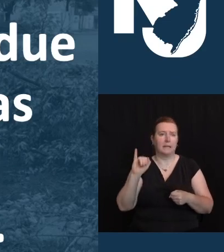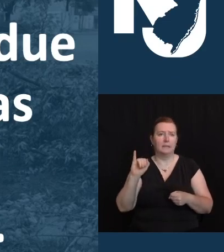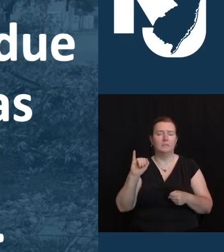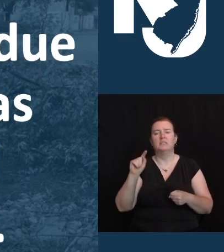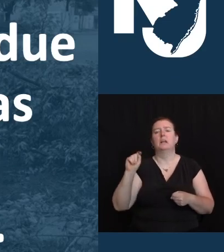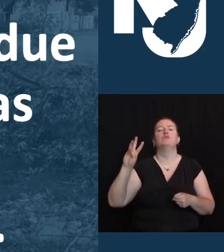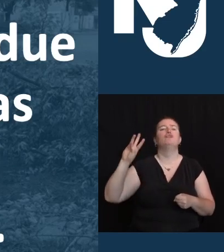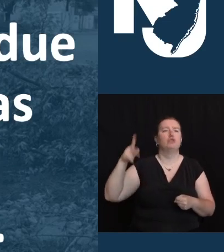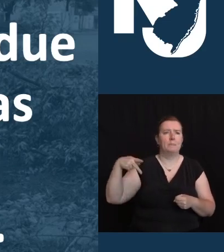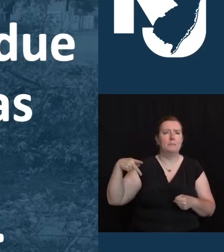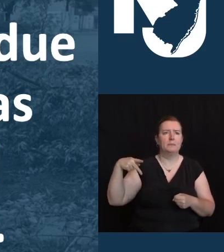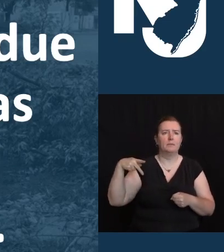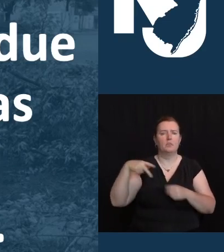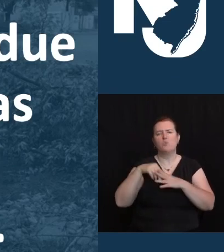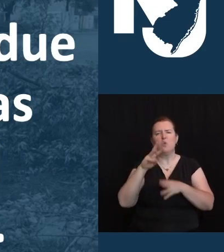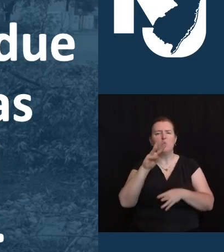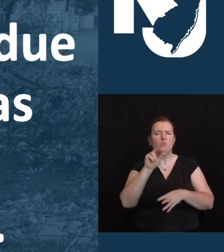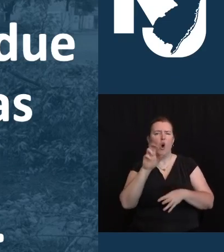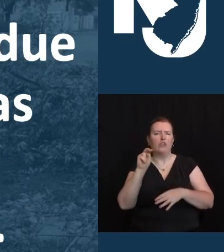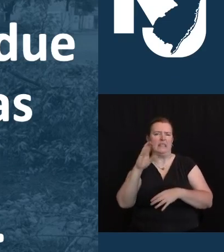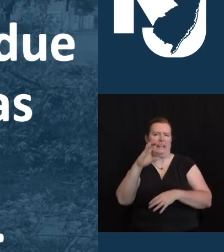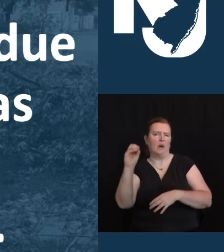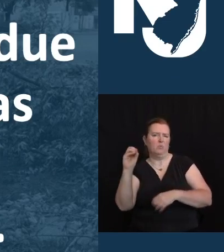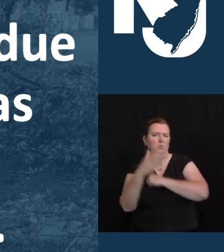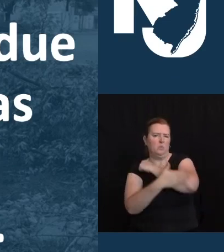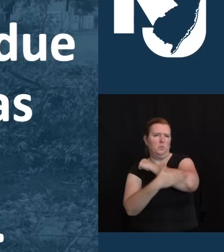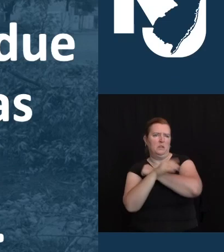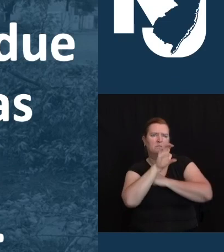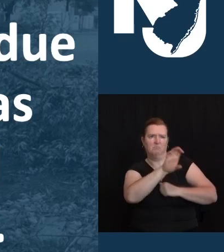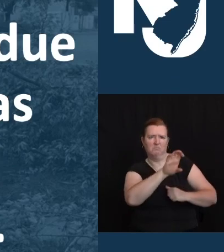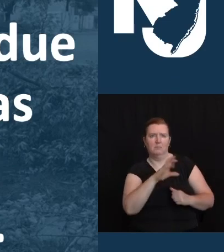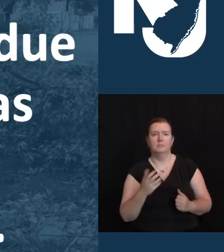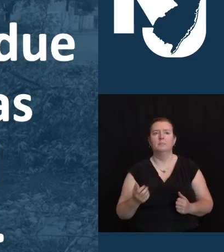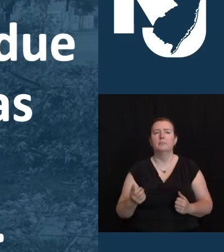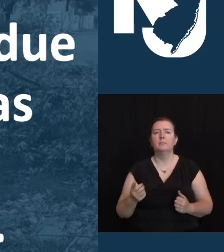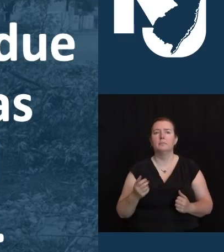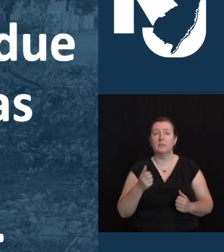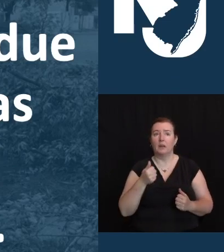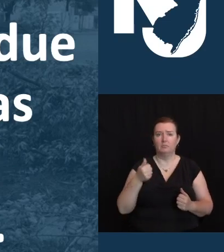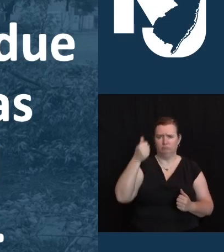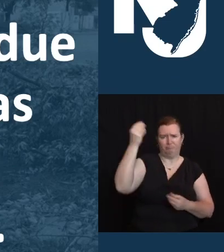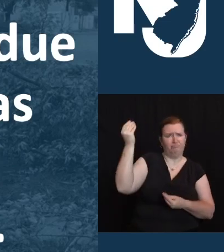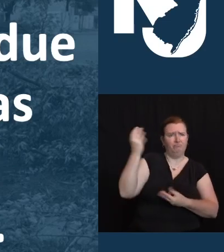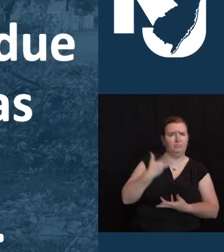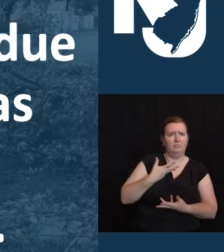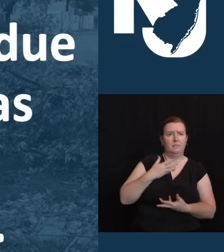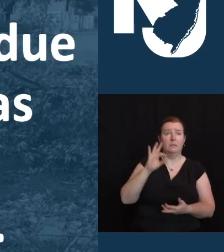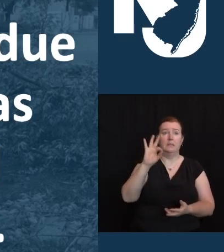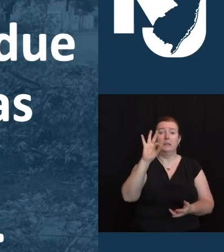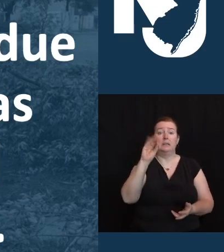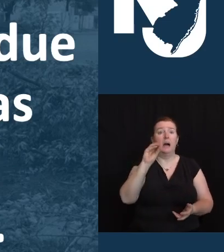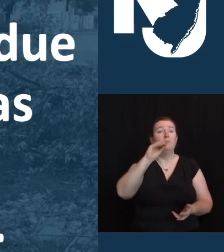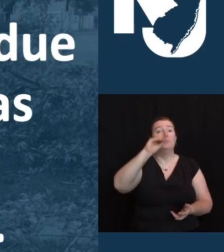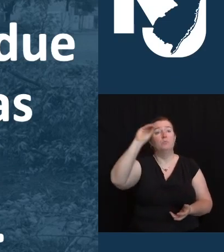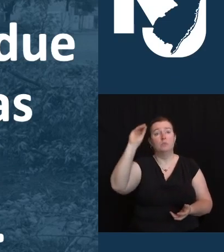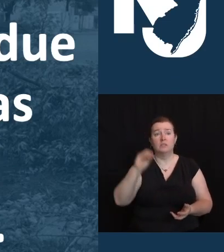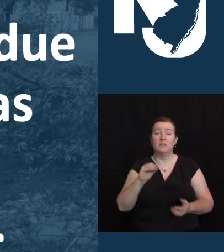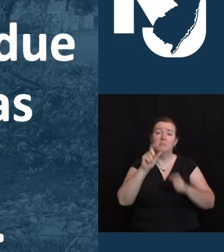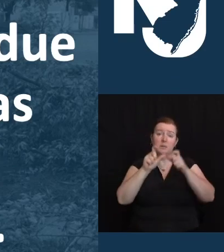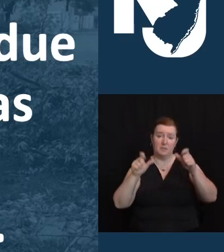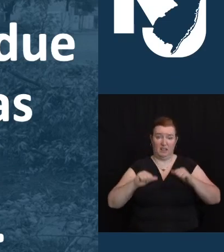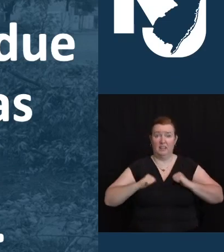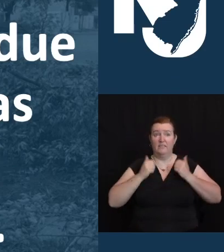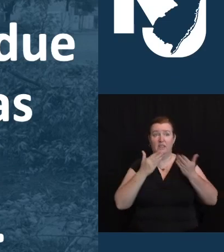me this morning that 90% of his community is without power, just to give you one example. So we urge